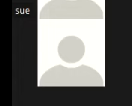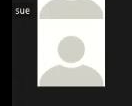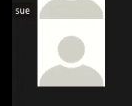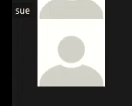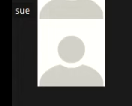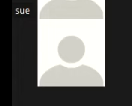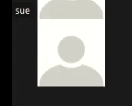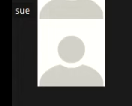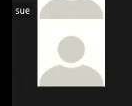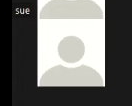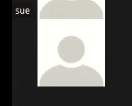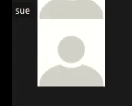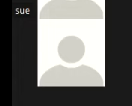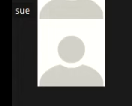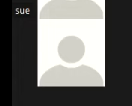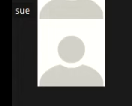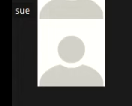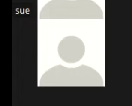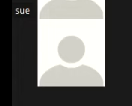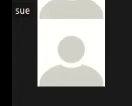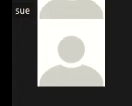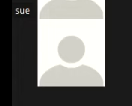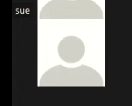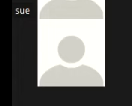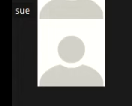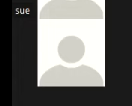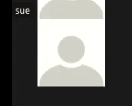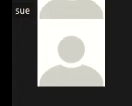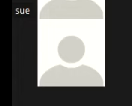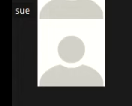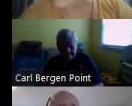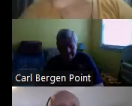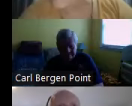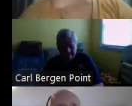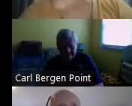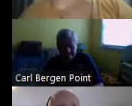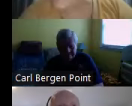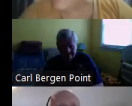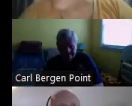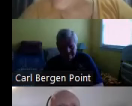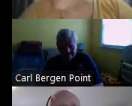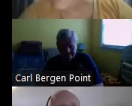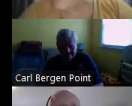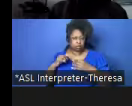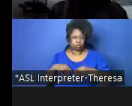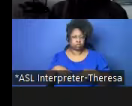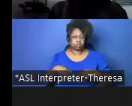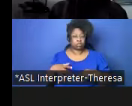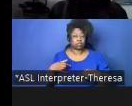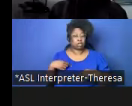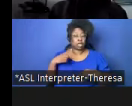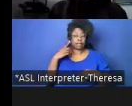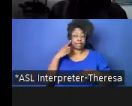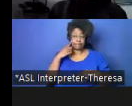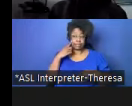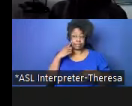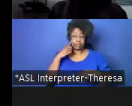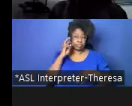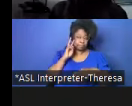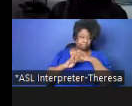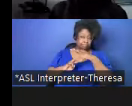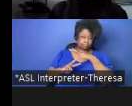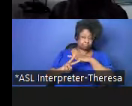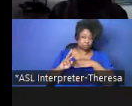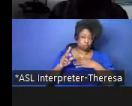The design of that's currently being worked on, the final design. But in essence, what I think we're going to see is the